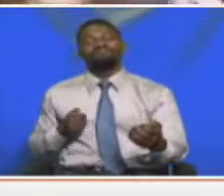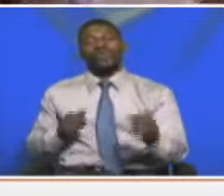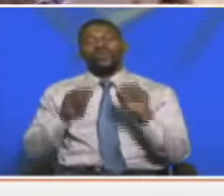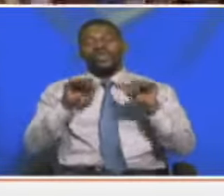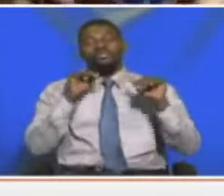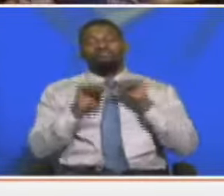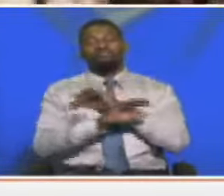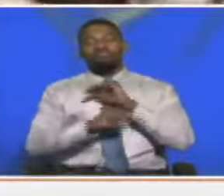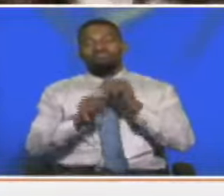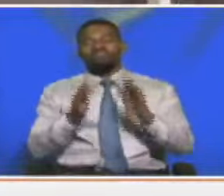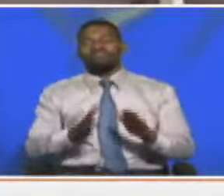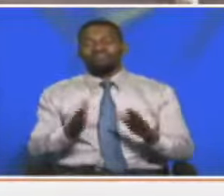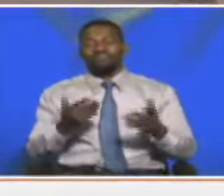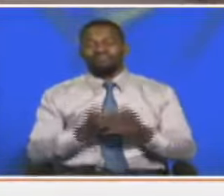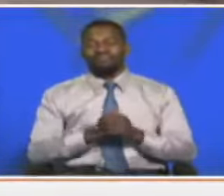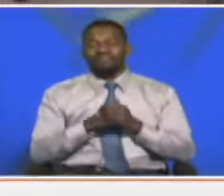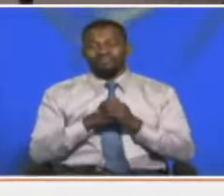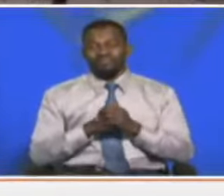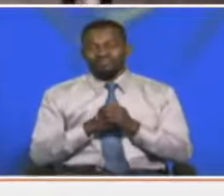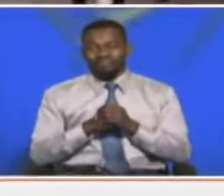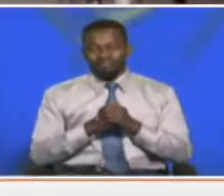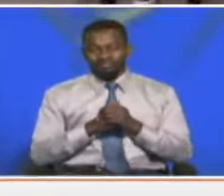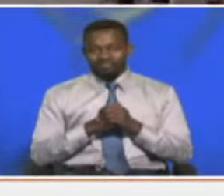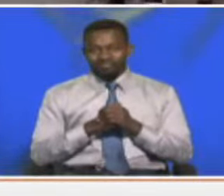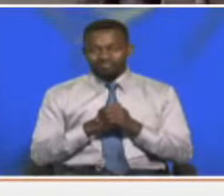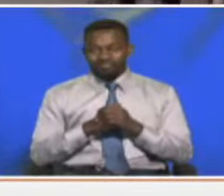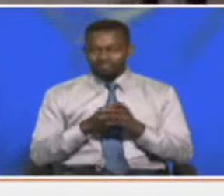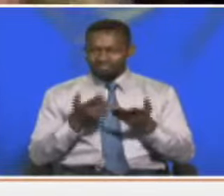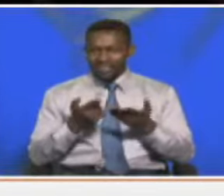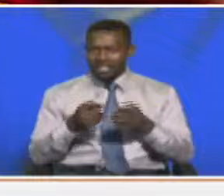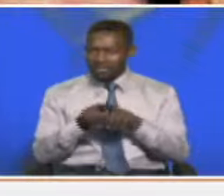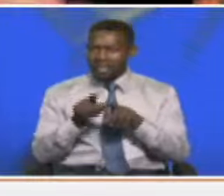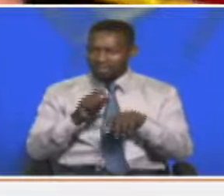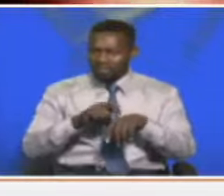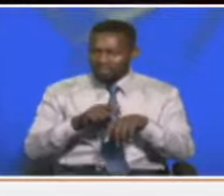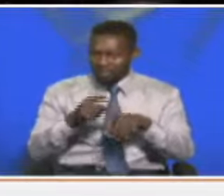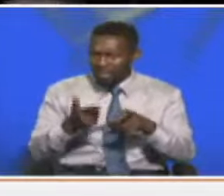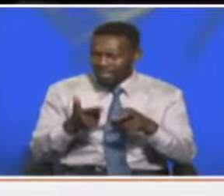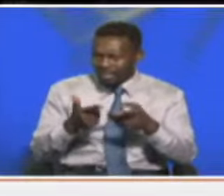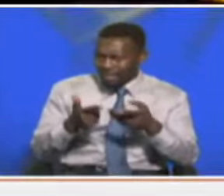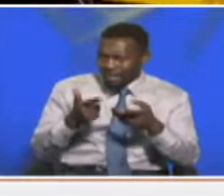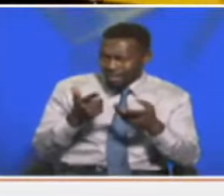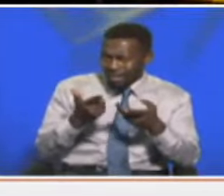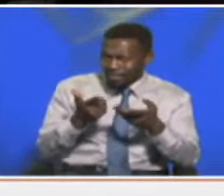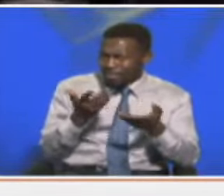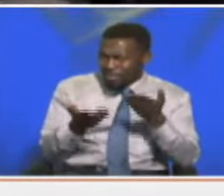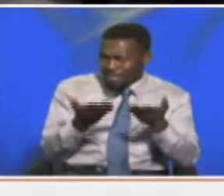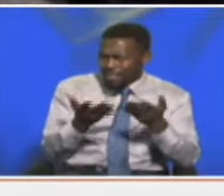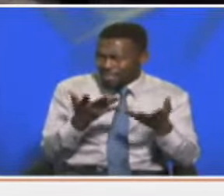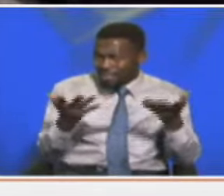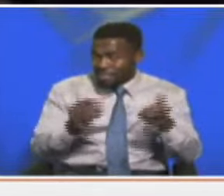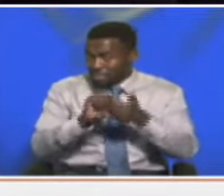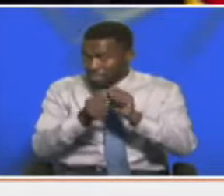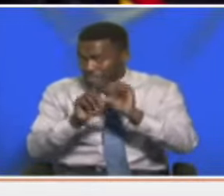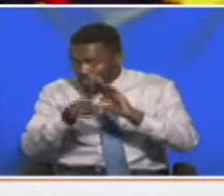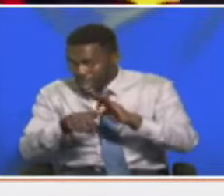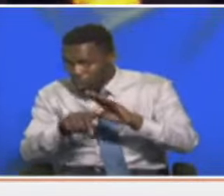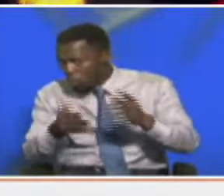did not swell in the areas. As the days go by, it remains to be seen whether things will be different.